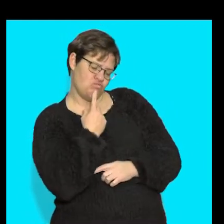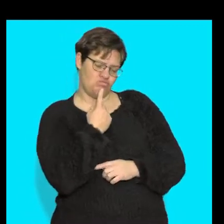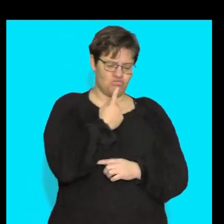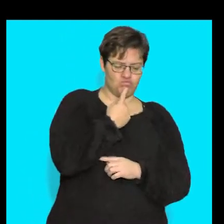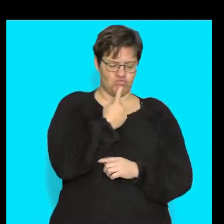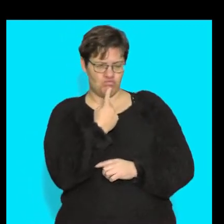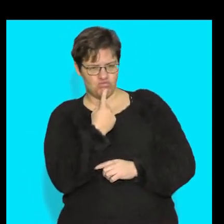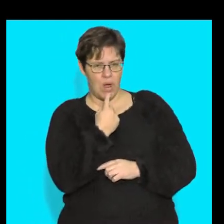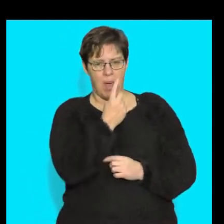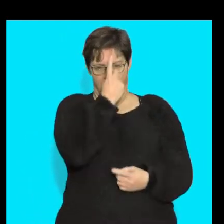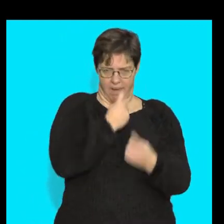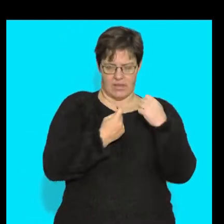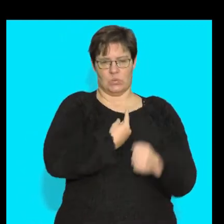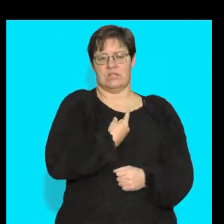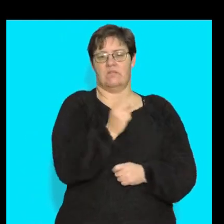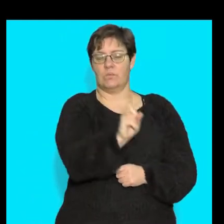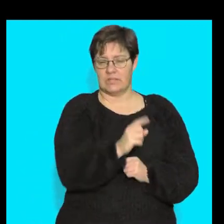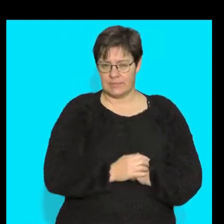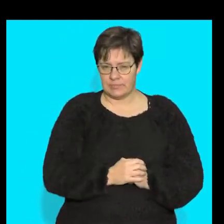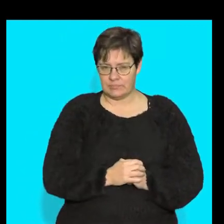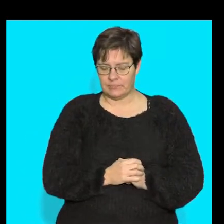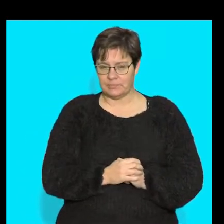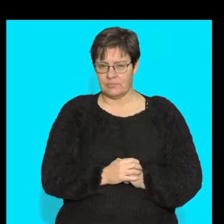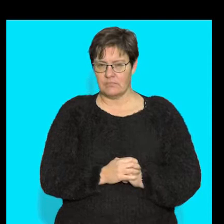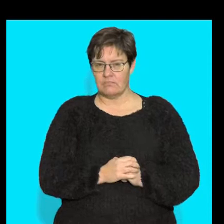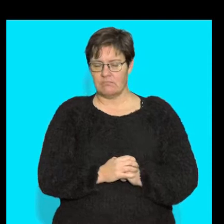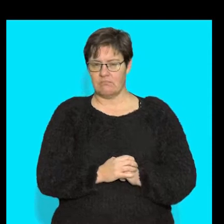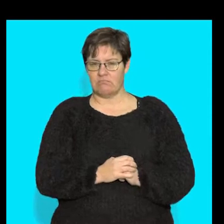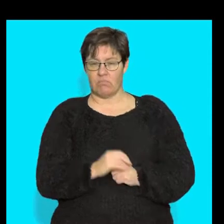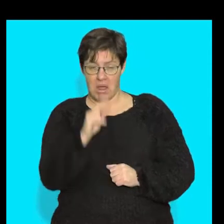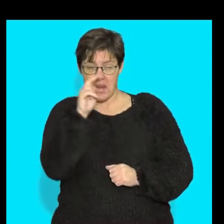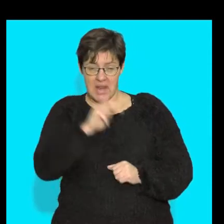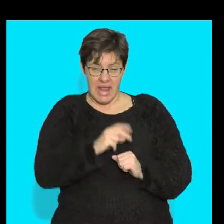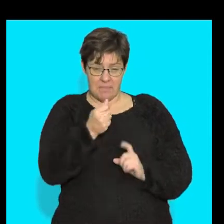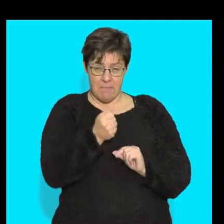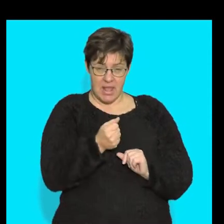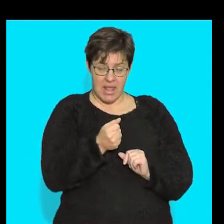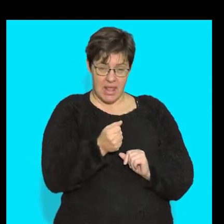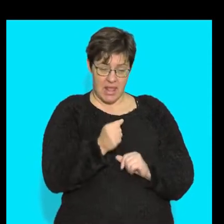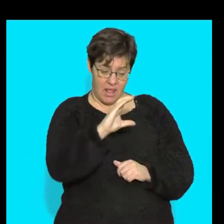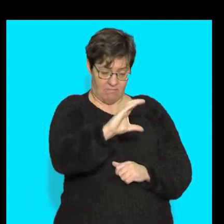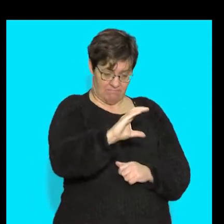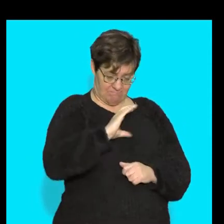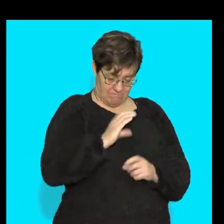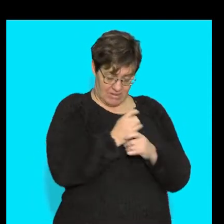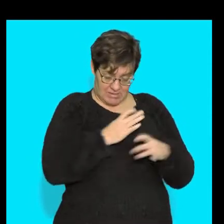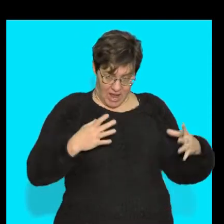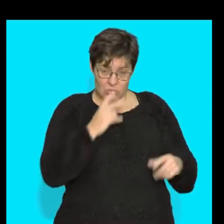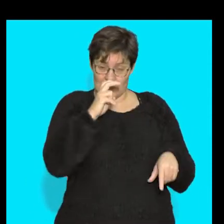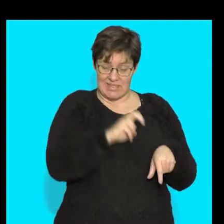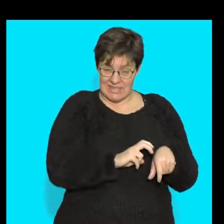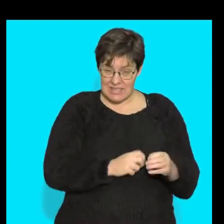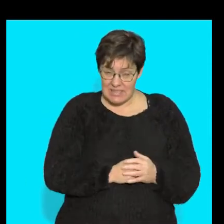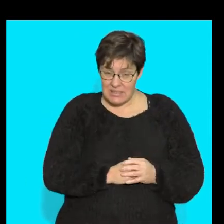questions that you need to ask yourself. Do you need a lump sum when you are starting the investment, right? Is it